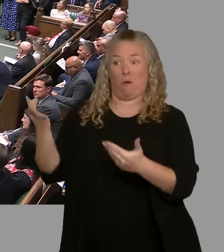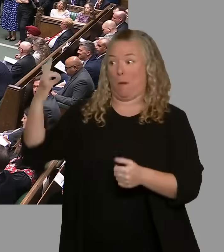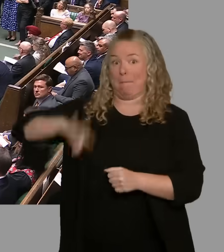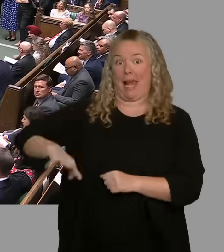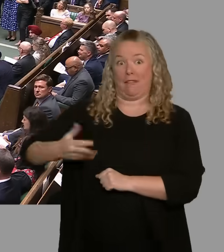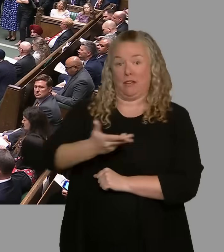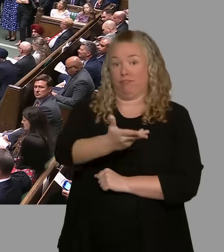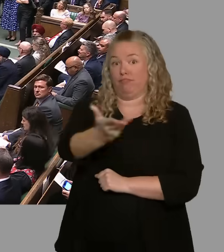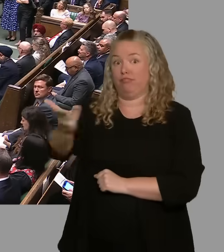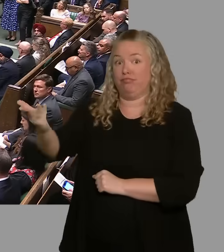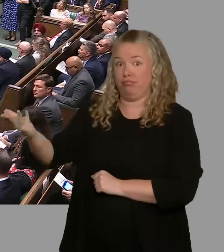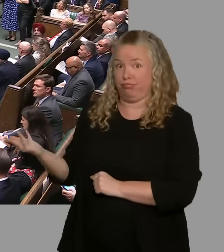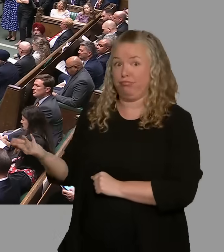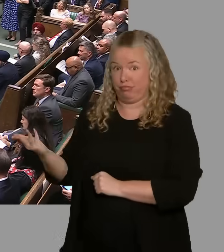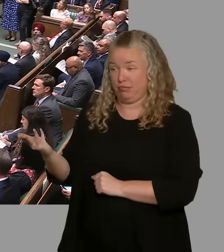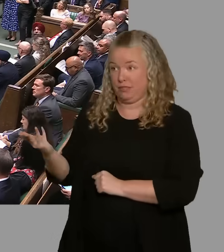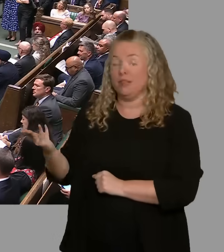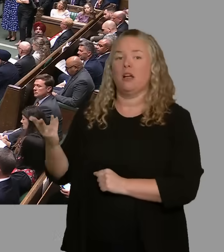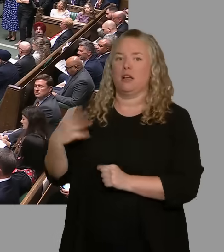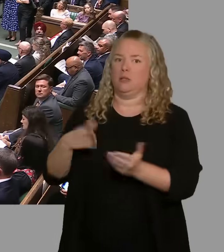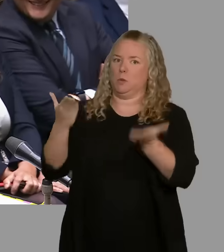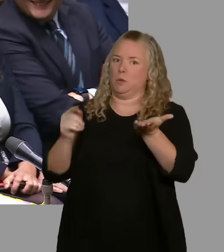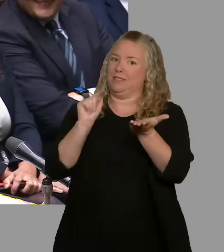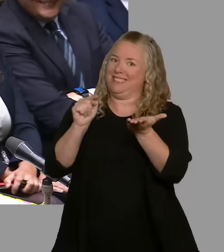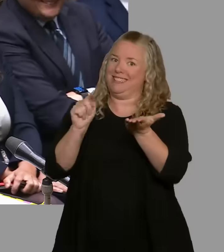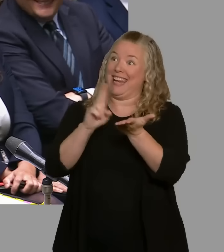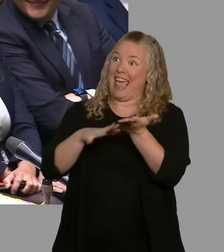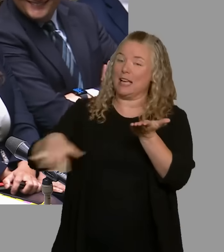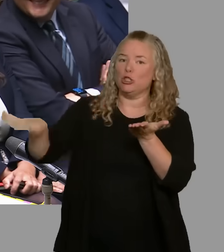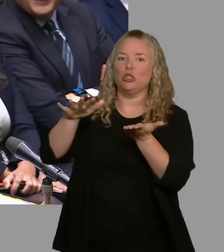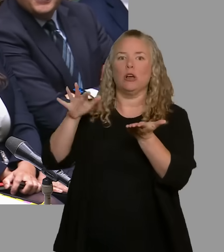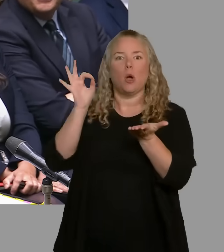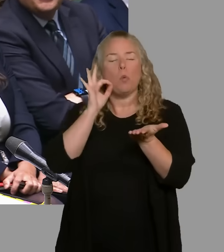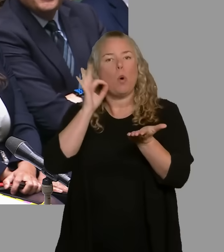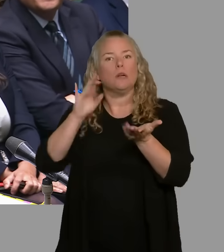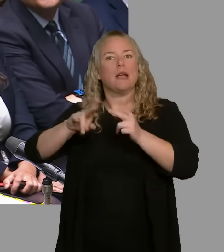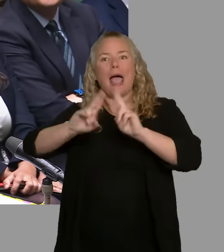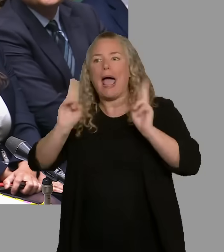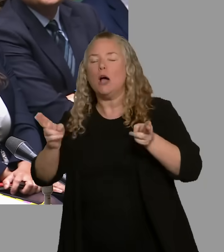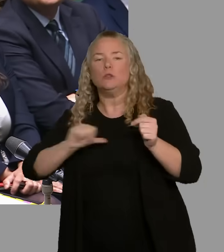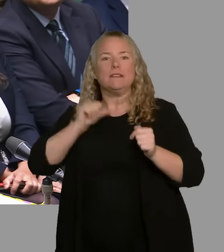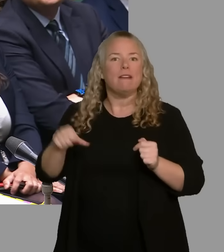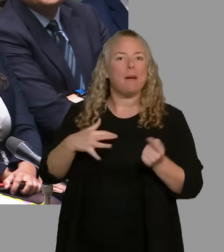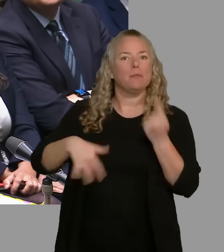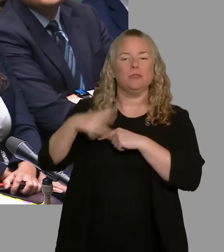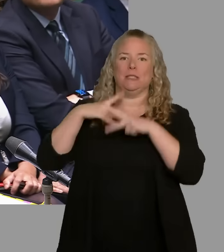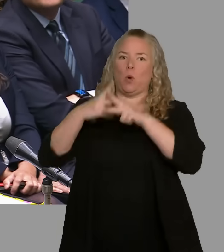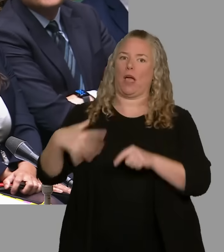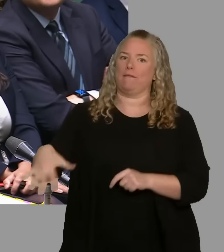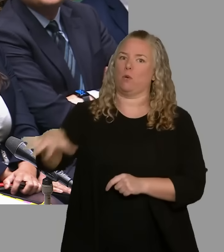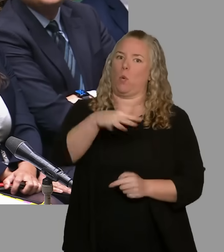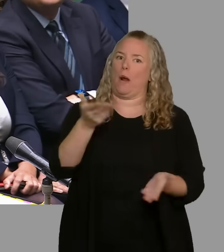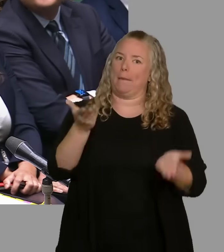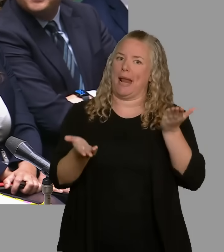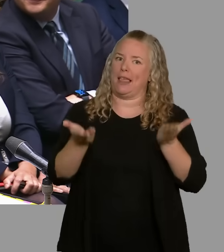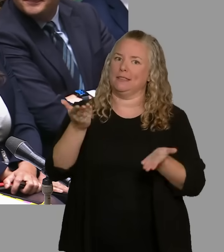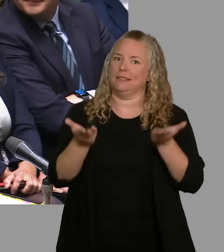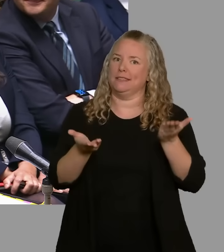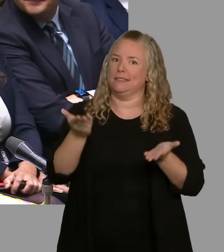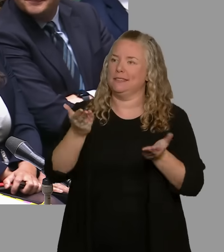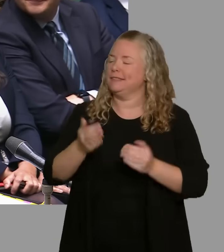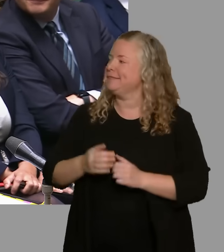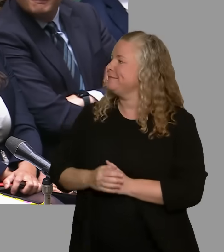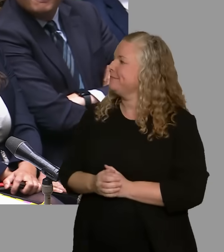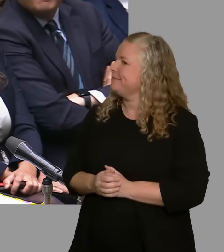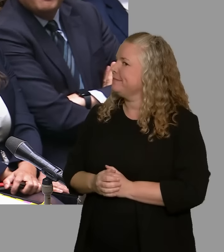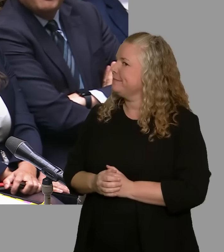Mr. Speaker, it is important that we move to renewables in order to have energy independence and to keep our bills down, and this will